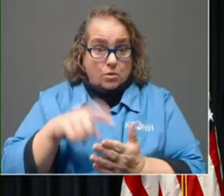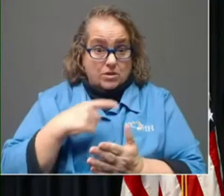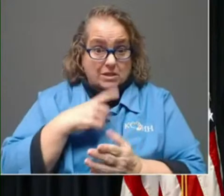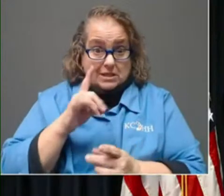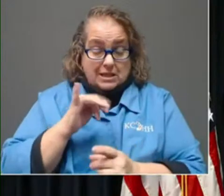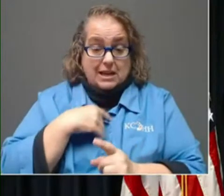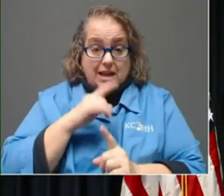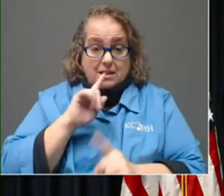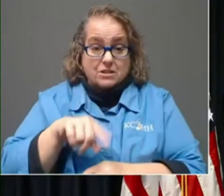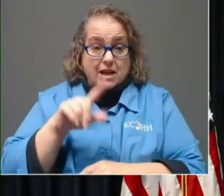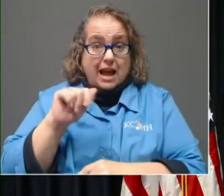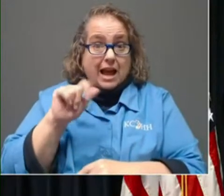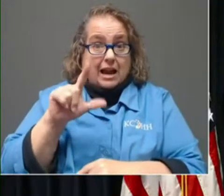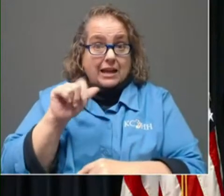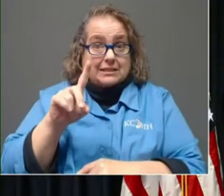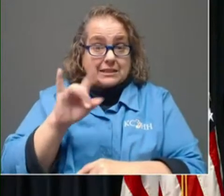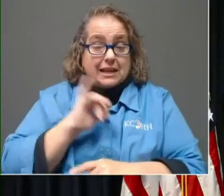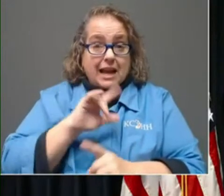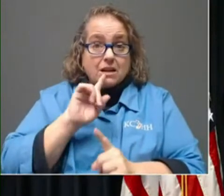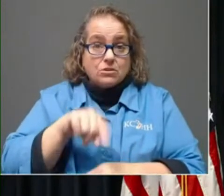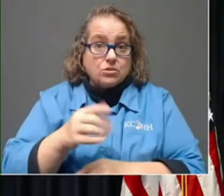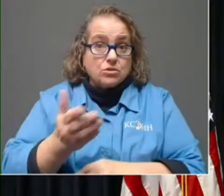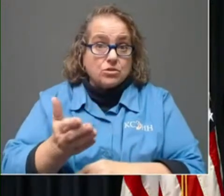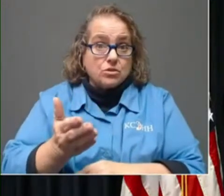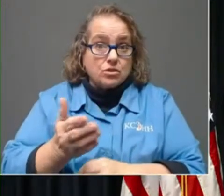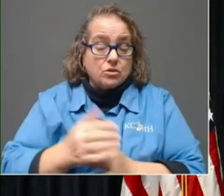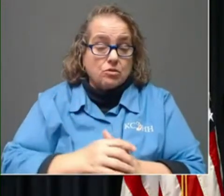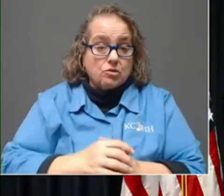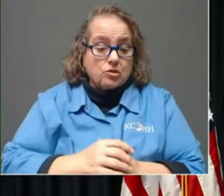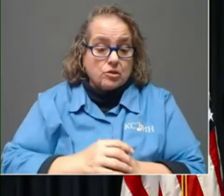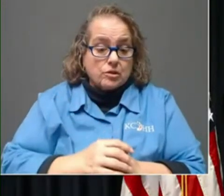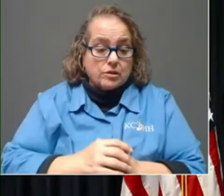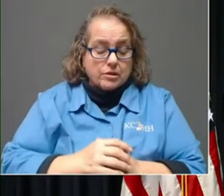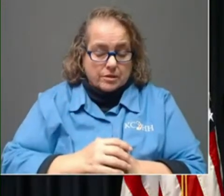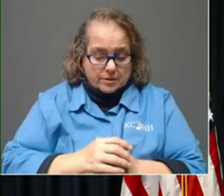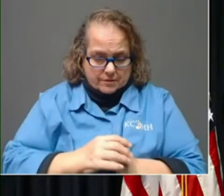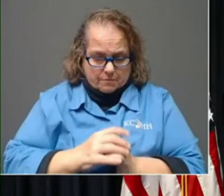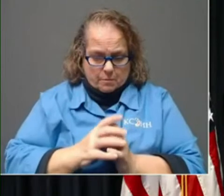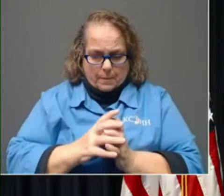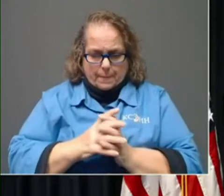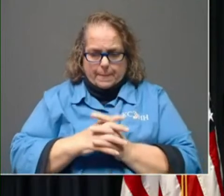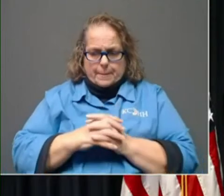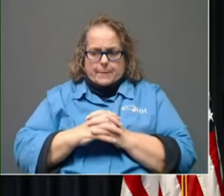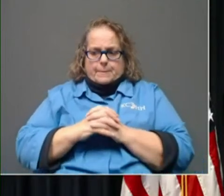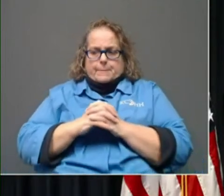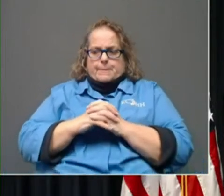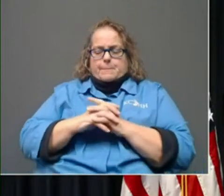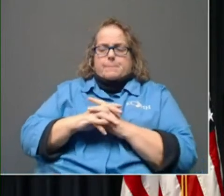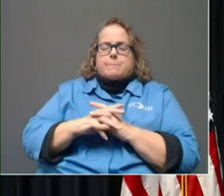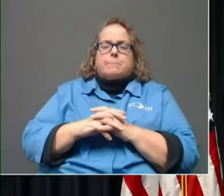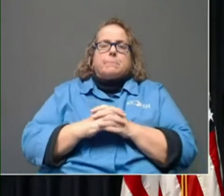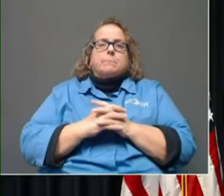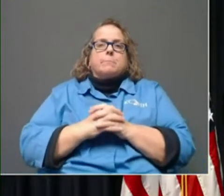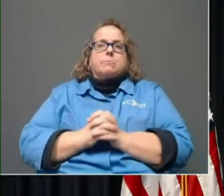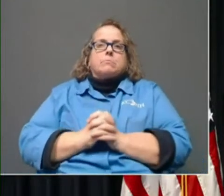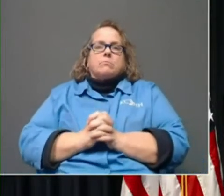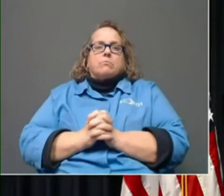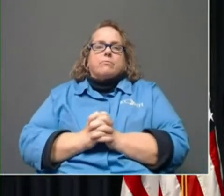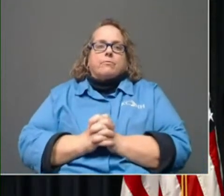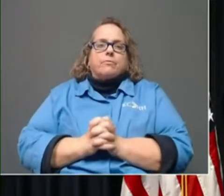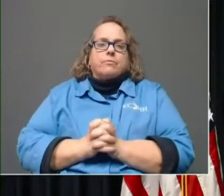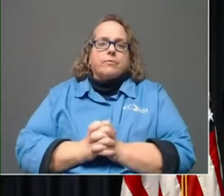Alex, you want to? I know it was a 2-part question. They were 2 different topics. It was about how will you